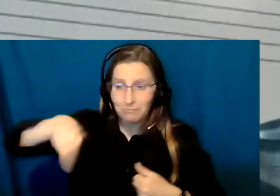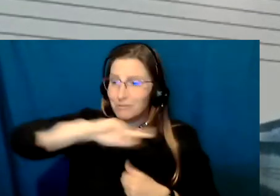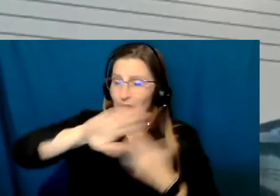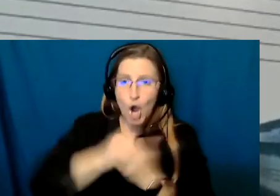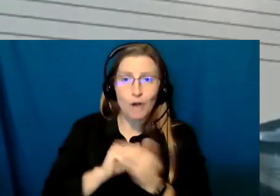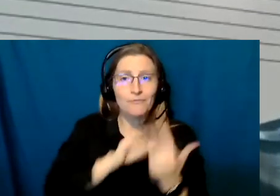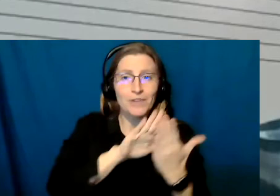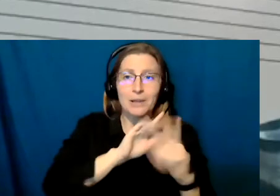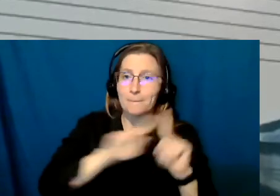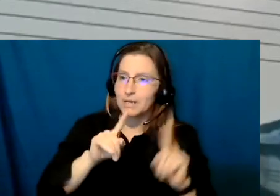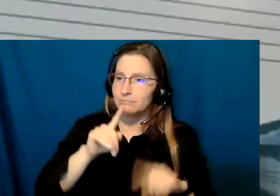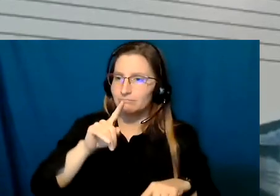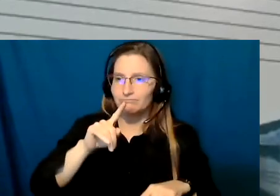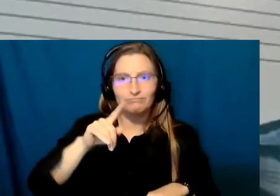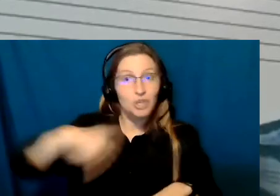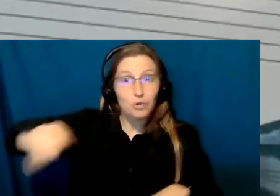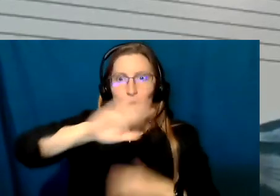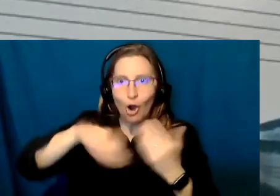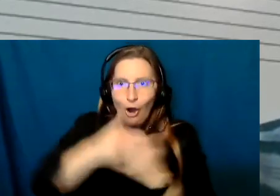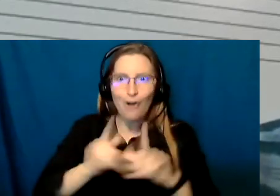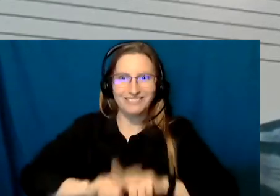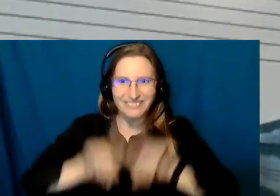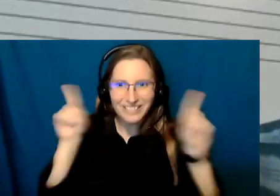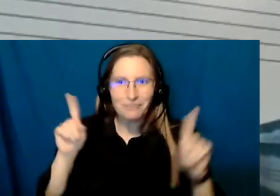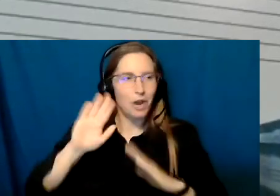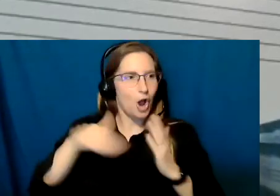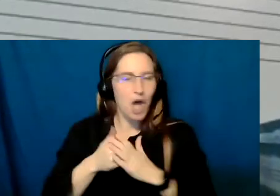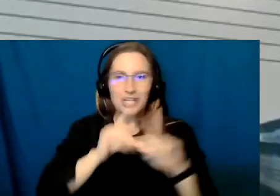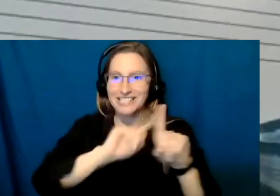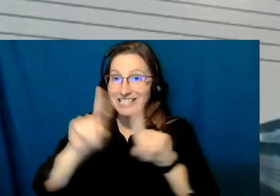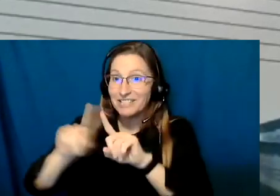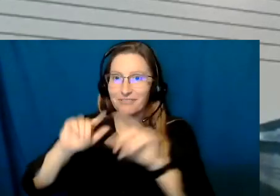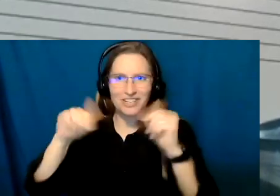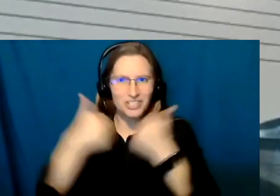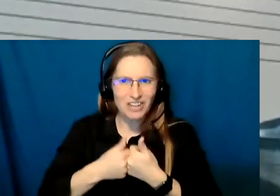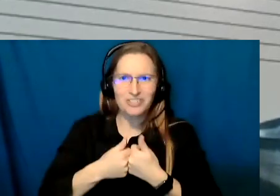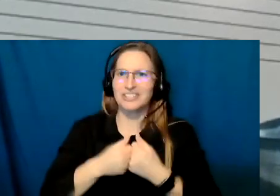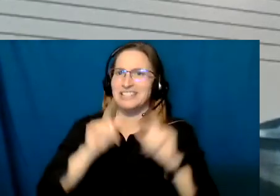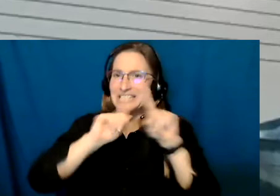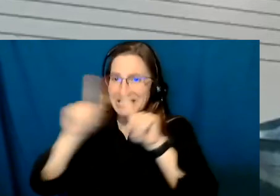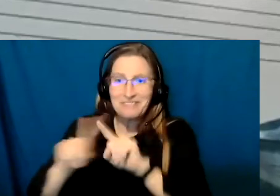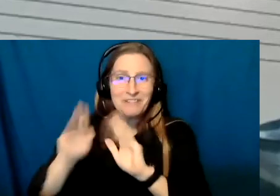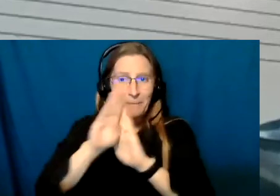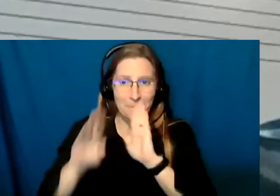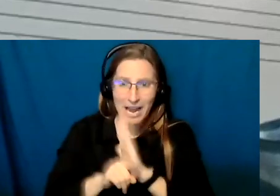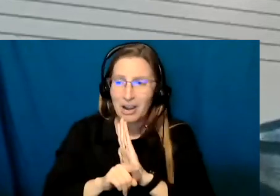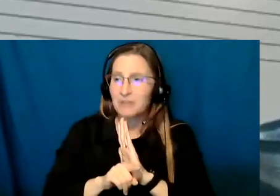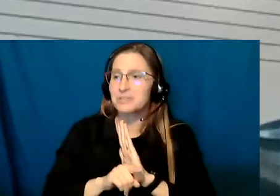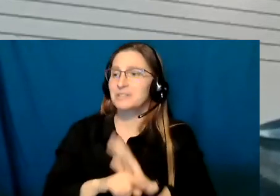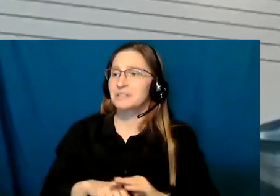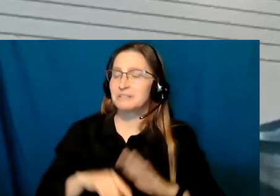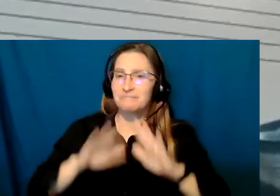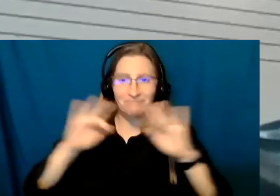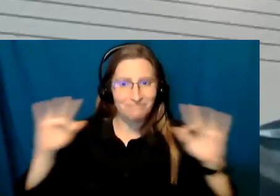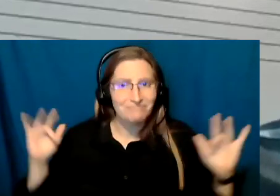but we're all different. We all face different challenges. We all come from different backgrounds. But even people in the